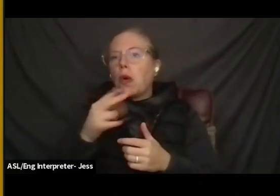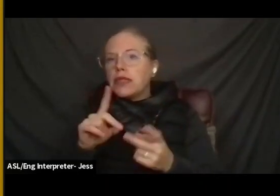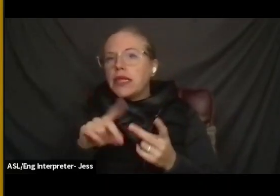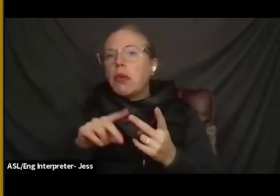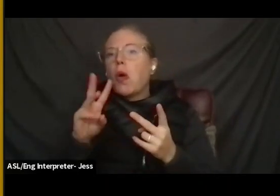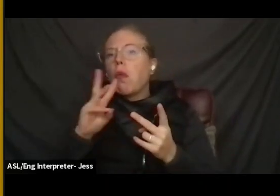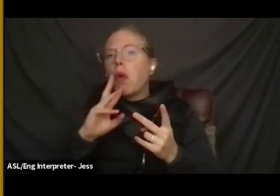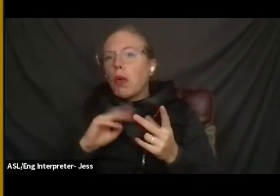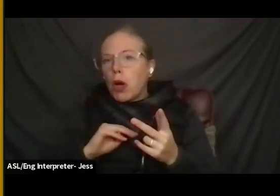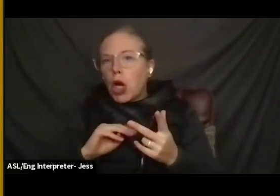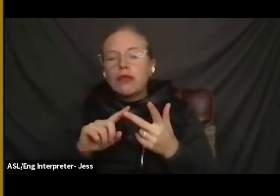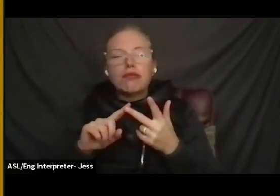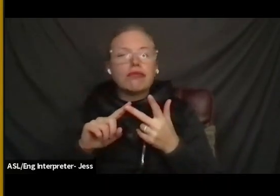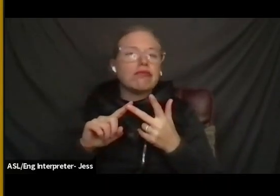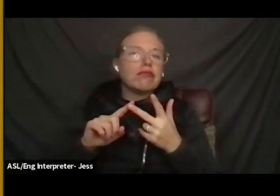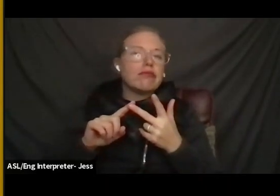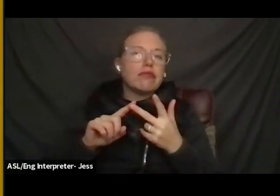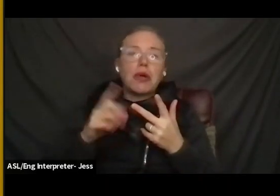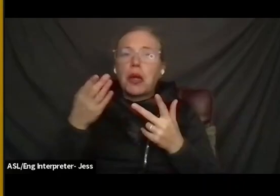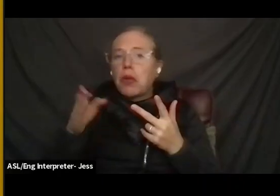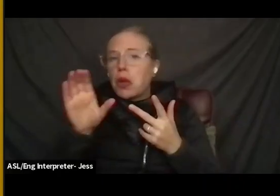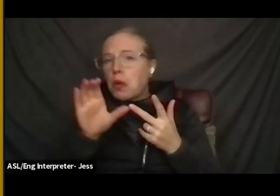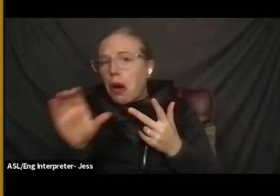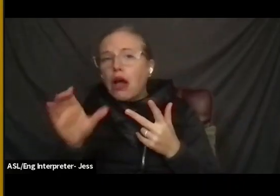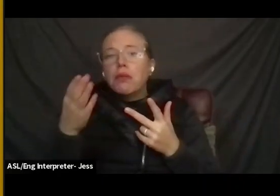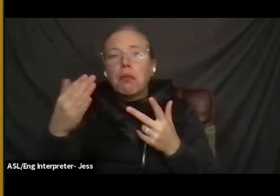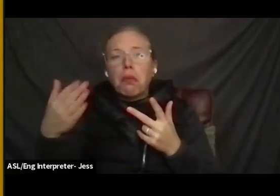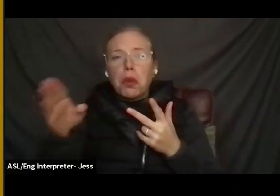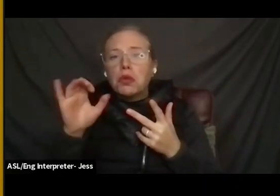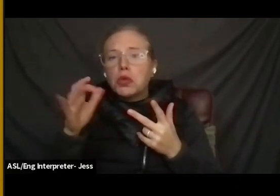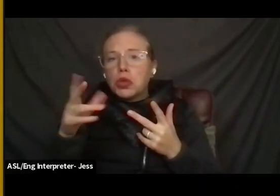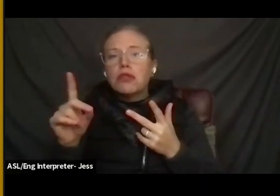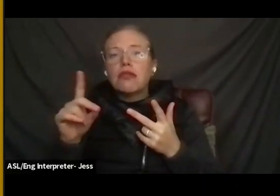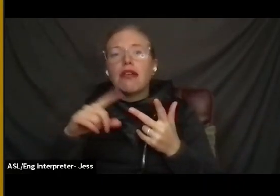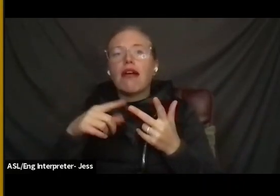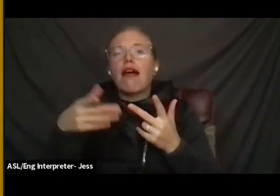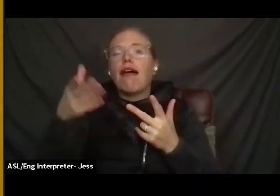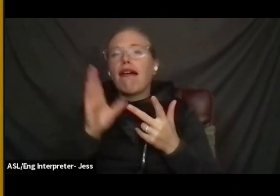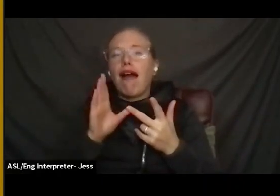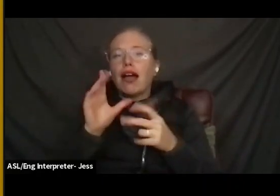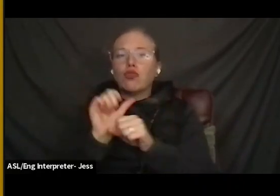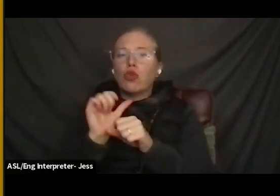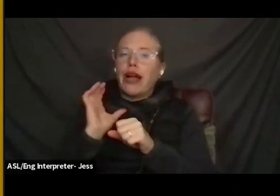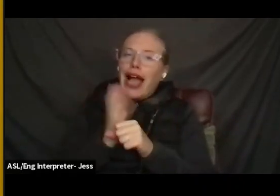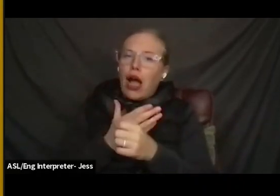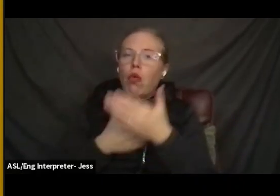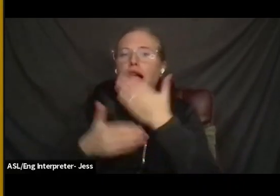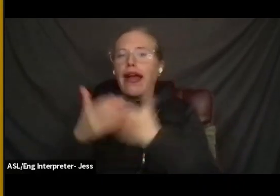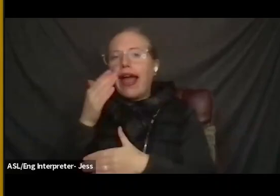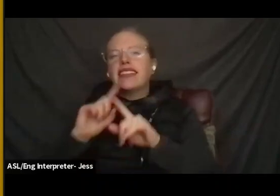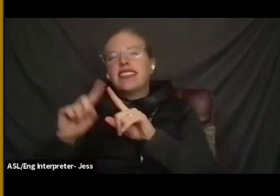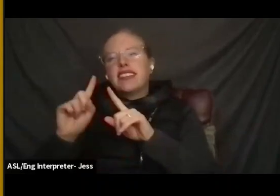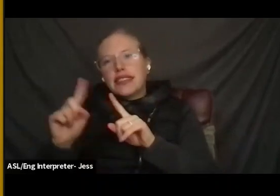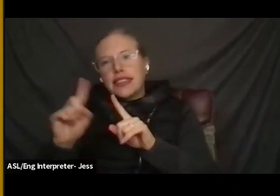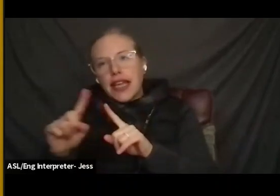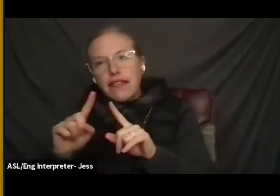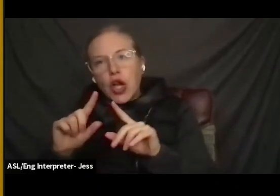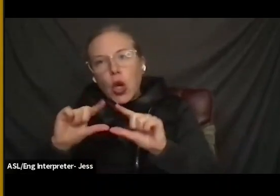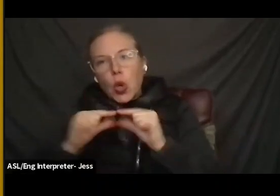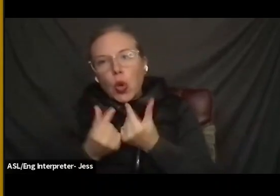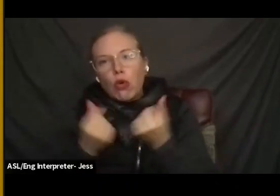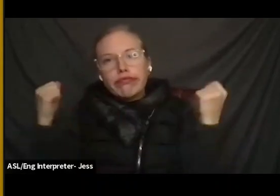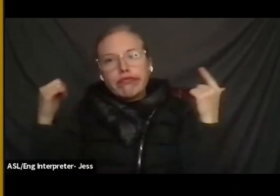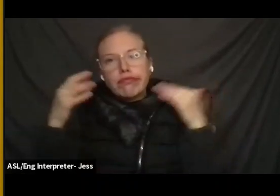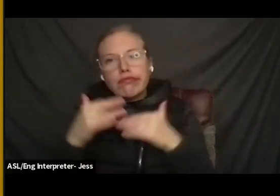Walmart, like we said, Blue Cross Blue Shield, God's Work Our Hands. So there's just a lot of different groups coming